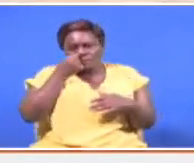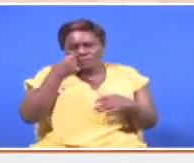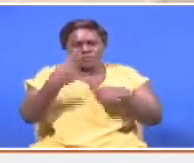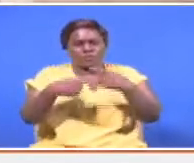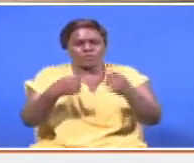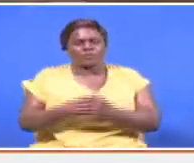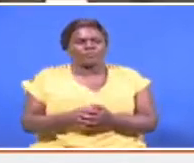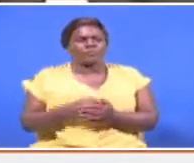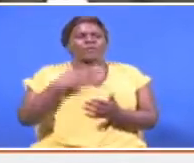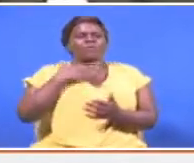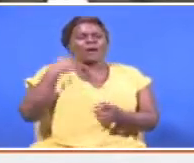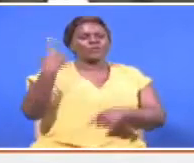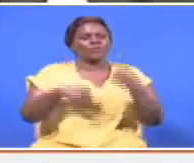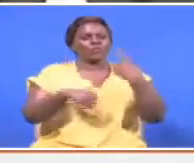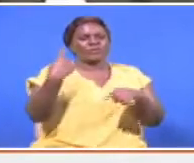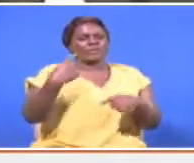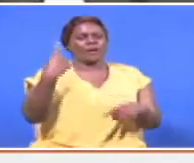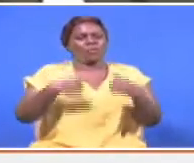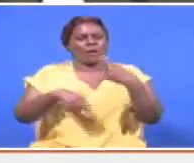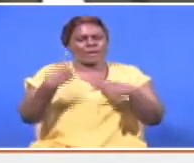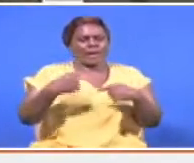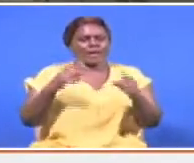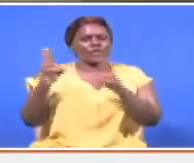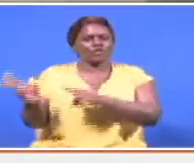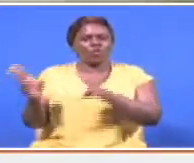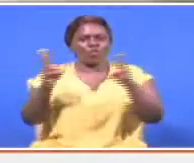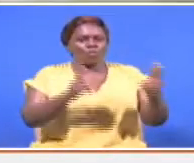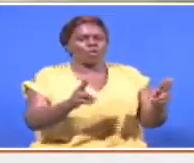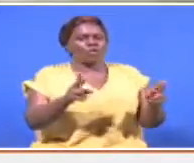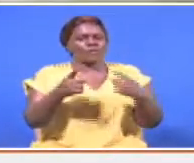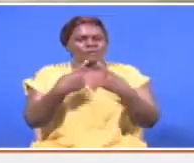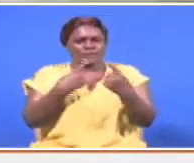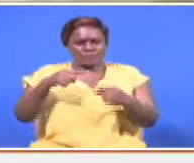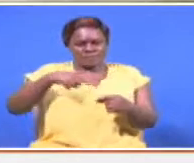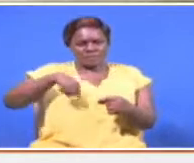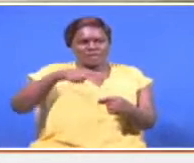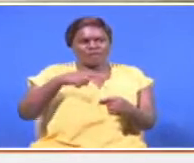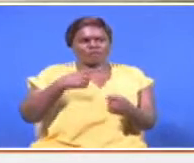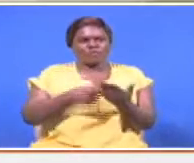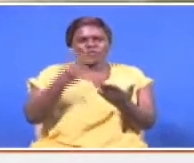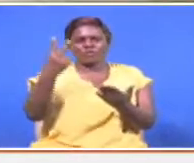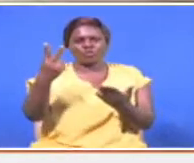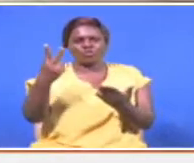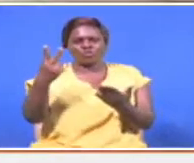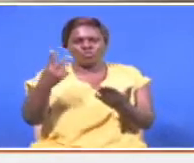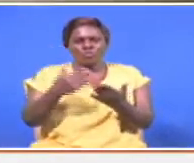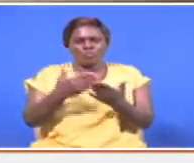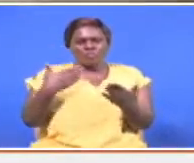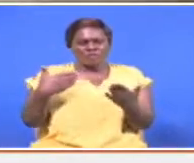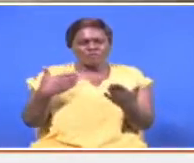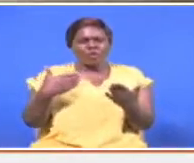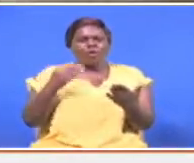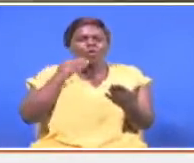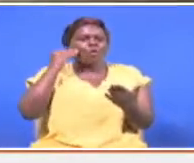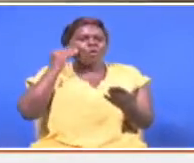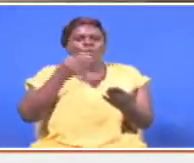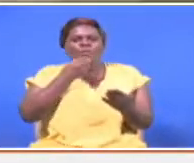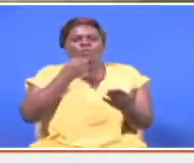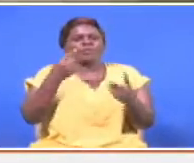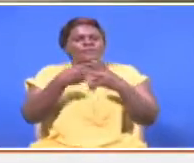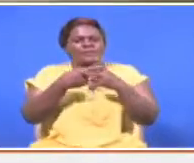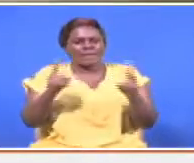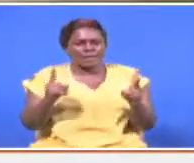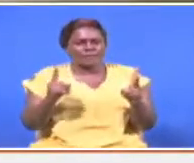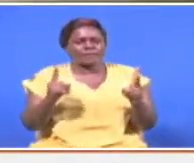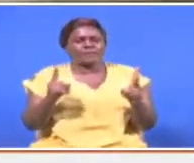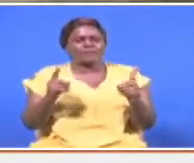what it is. You want to win it because winning is a habit. But, you know, we're another 2 weeks away from full fitness. Probably Homeboyz maybe started